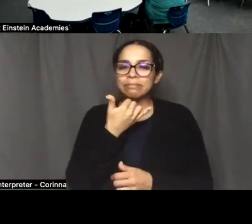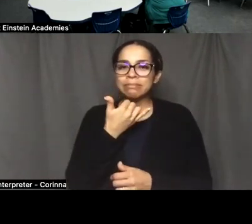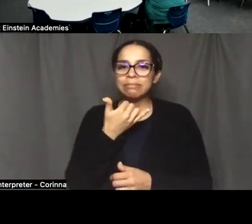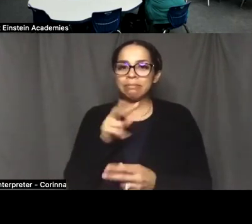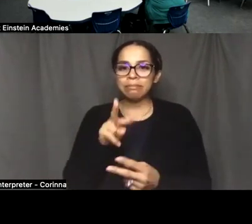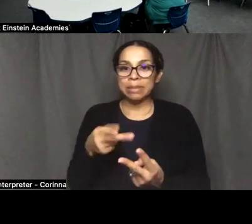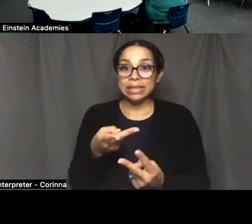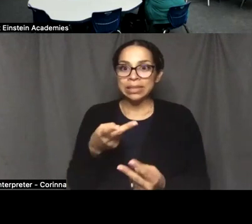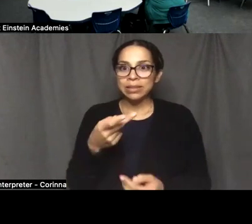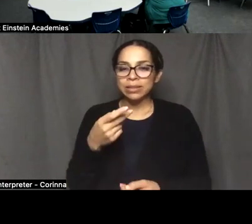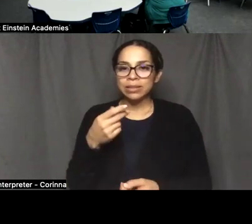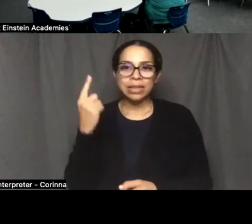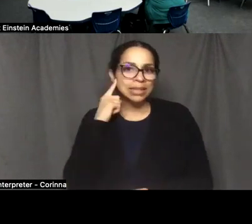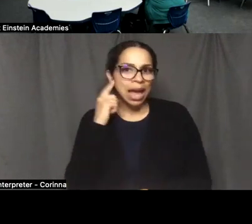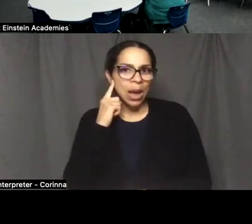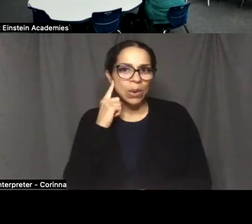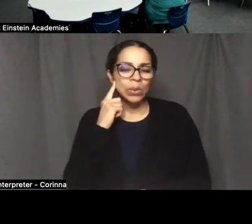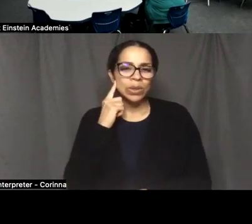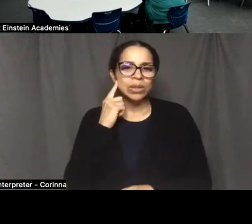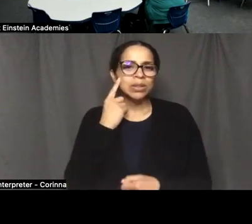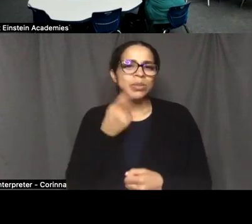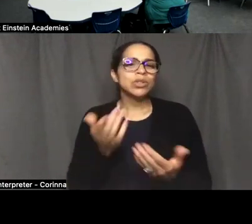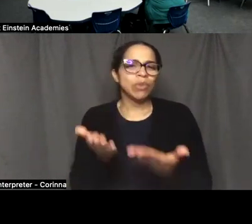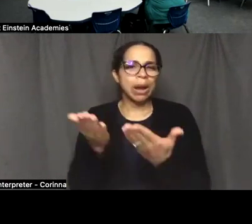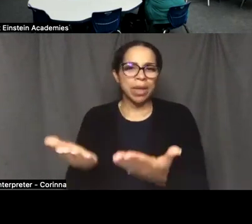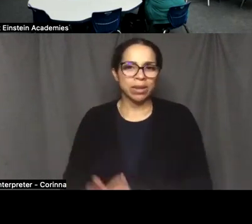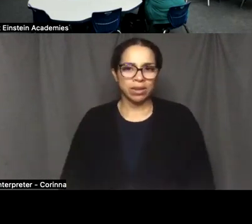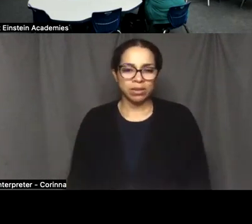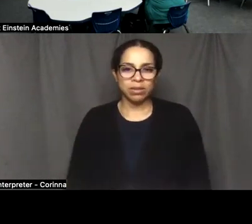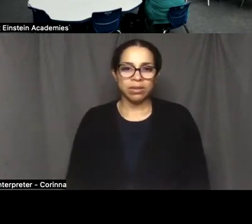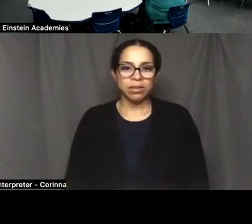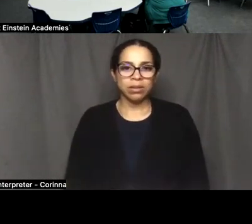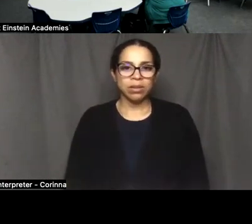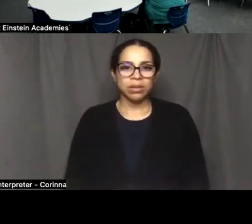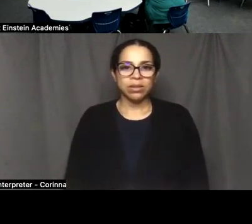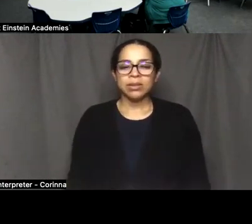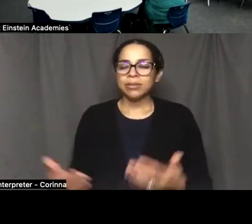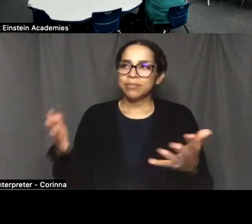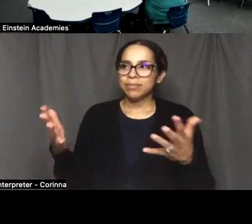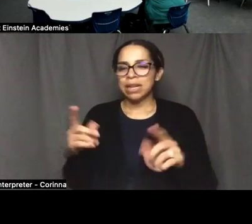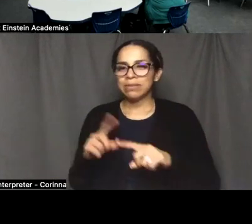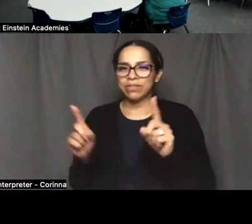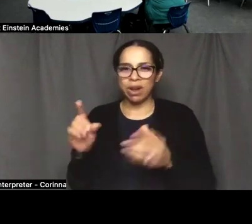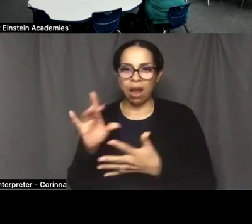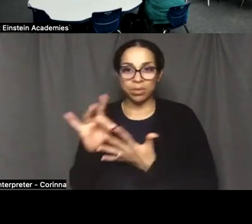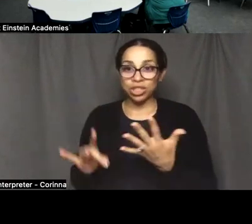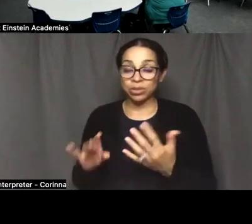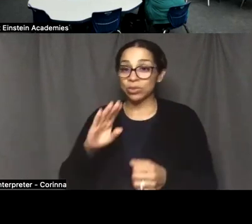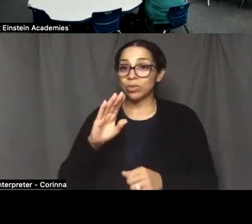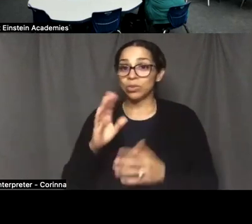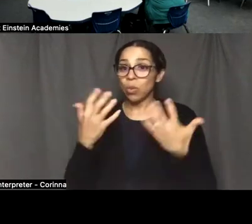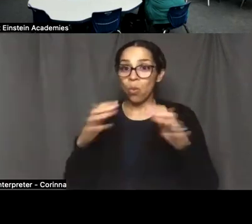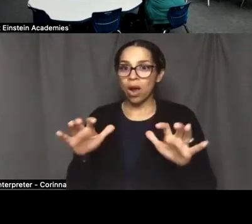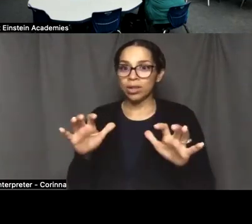it correctly, what would you recommend? So there's a couple of different ways you can approach that, because you never want to make them